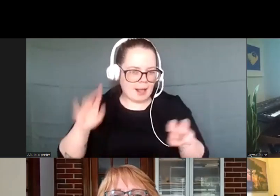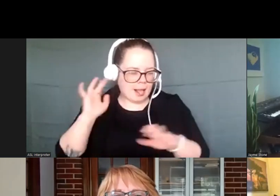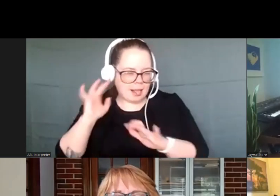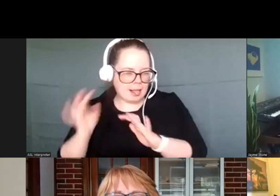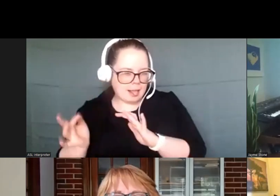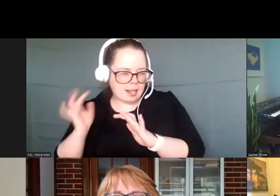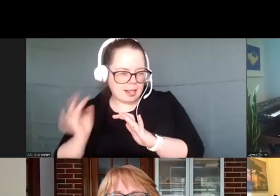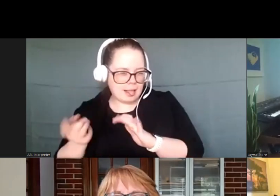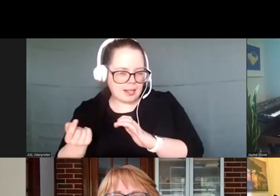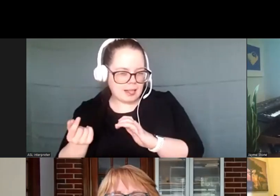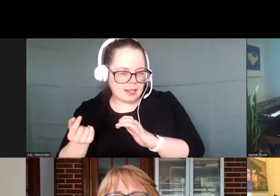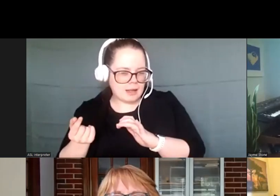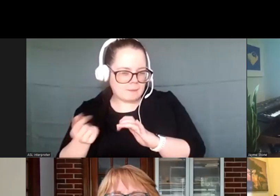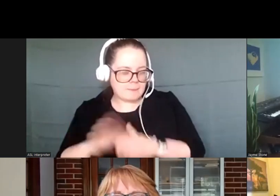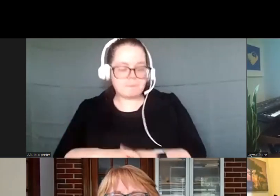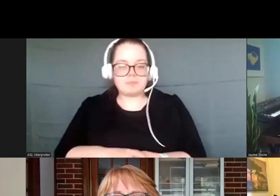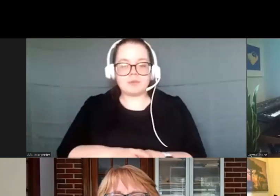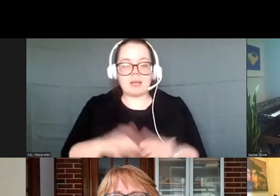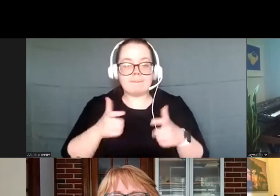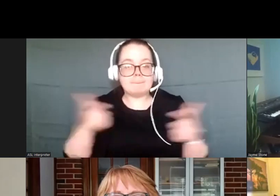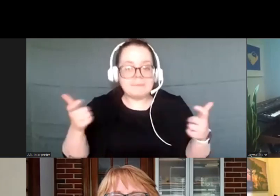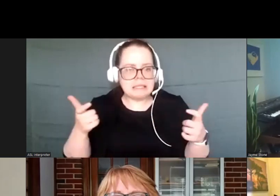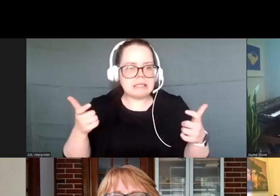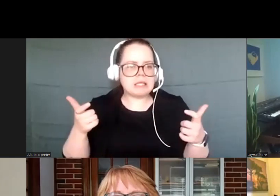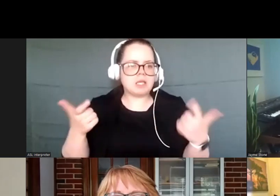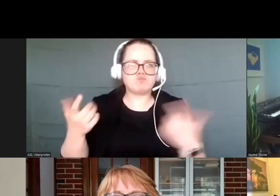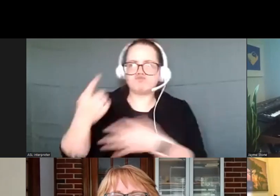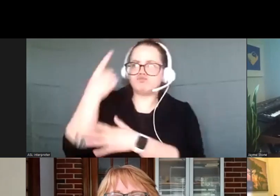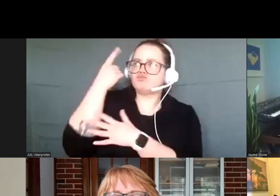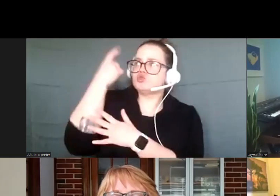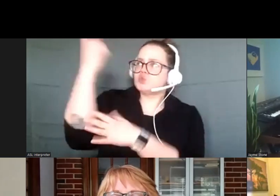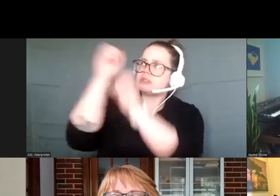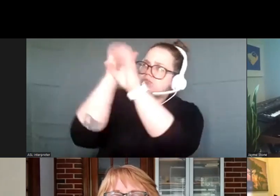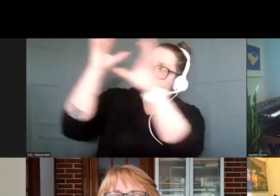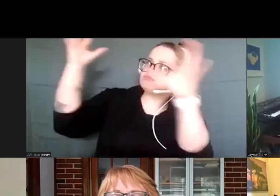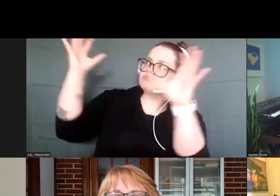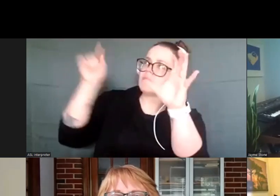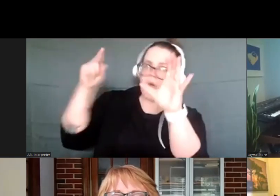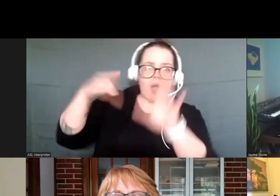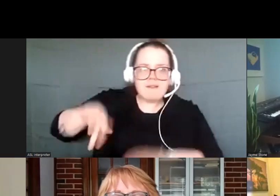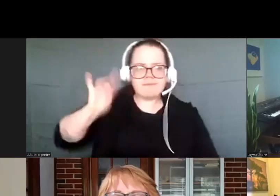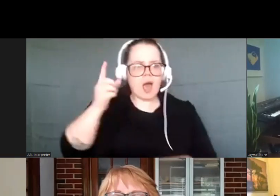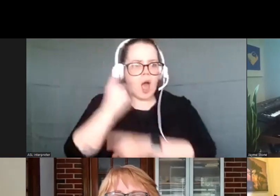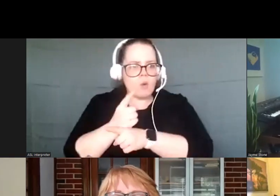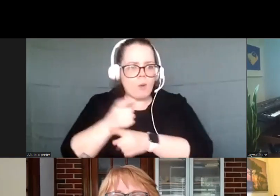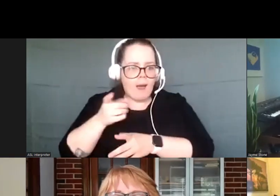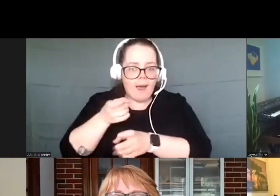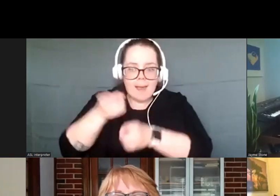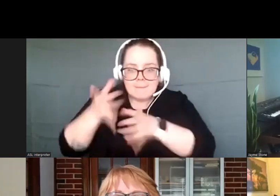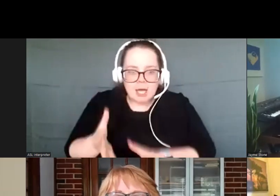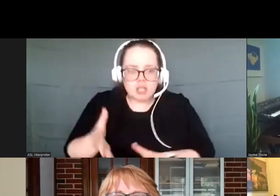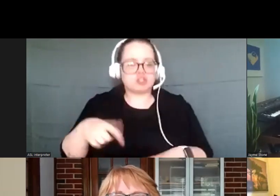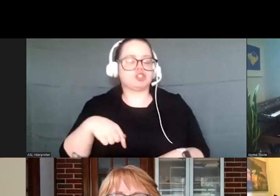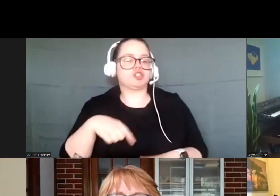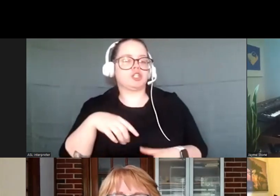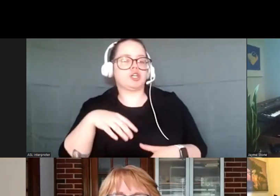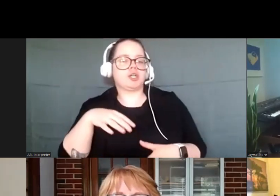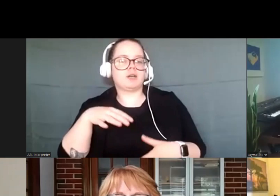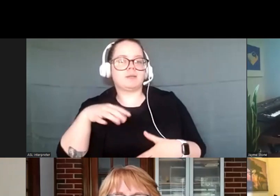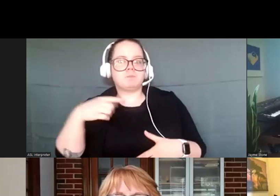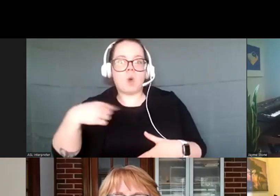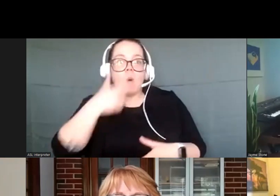a big idea, this big dream that once we find the right manager, once we find the right, we have these, we